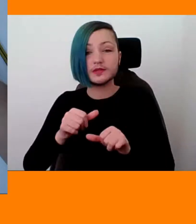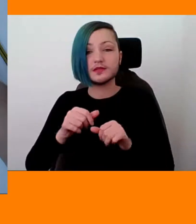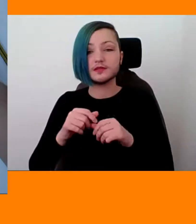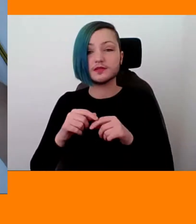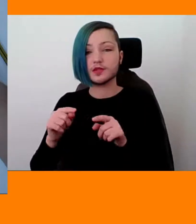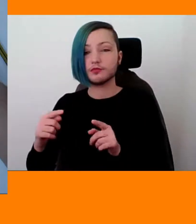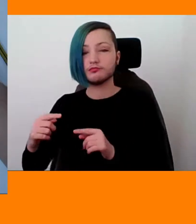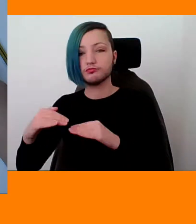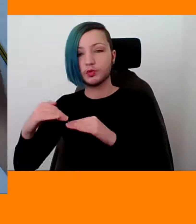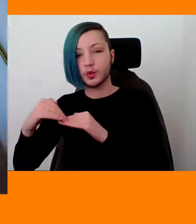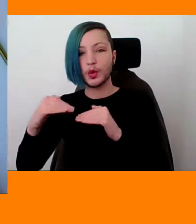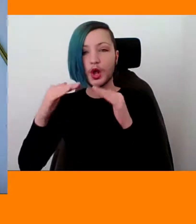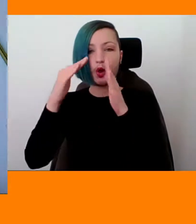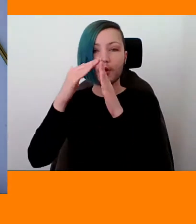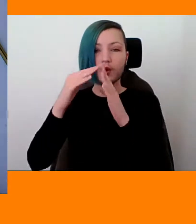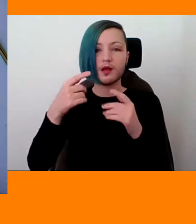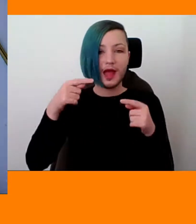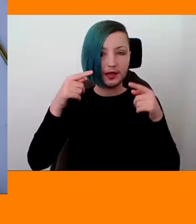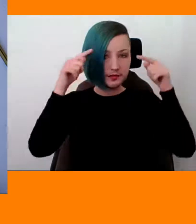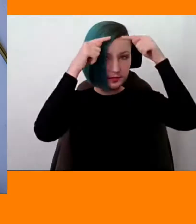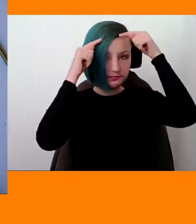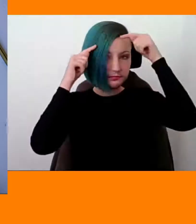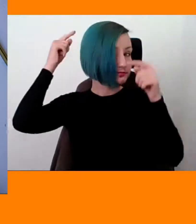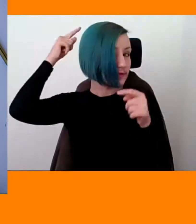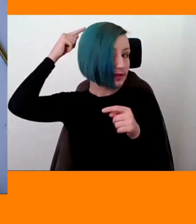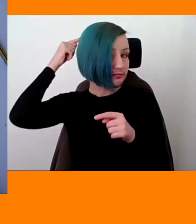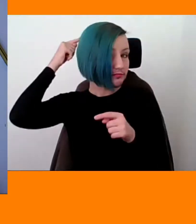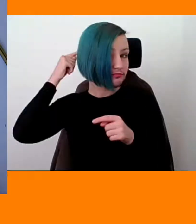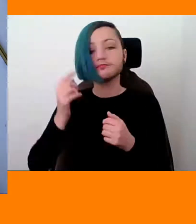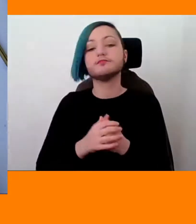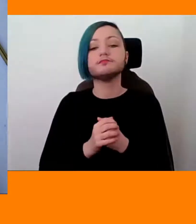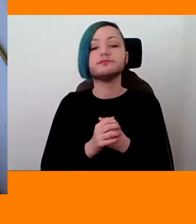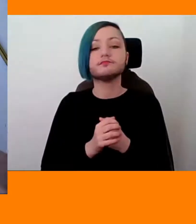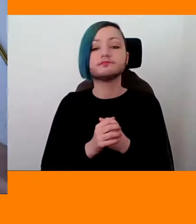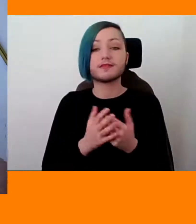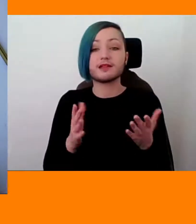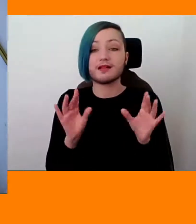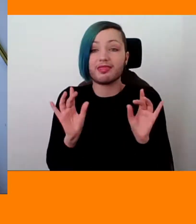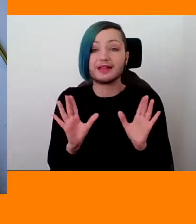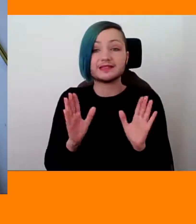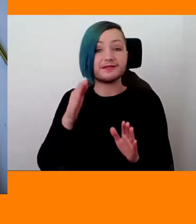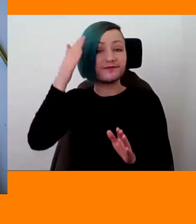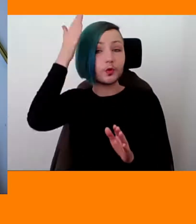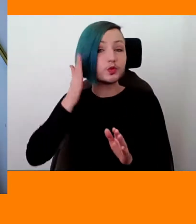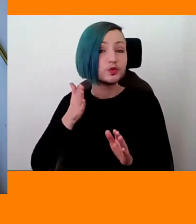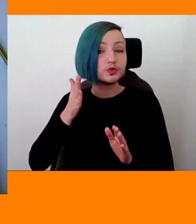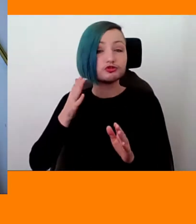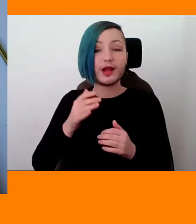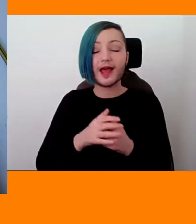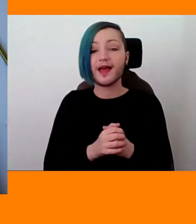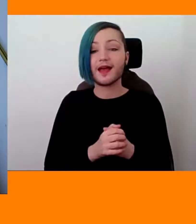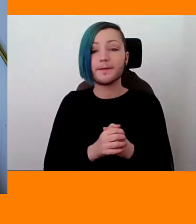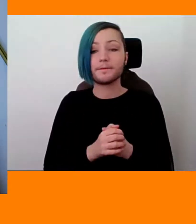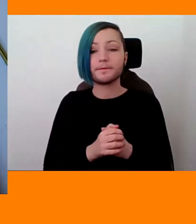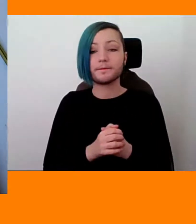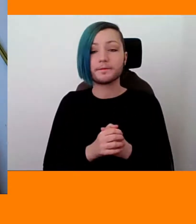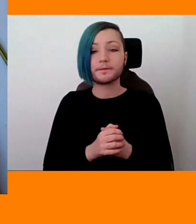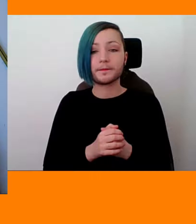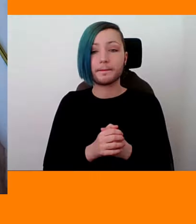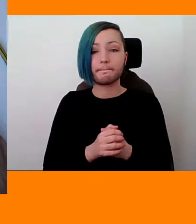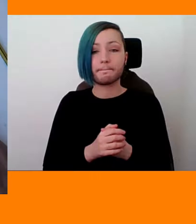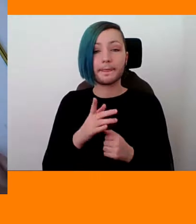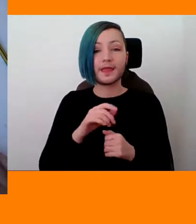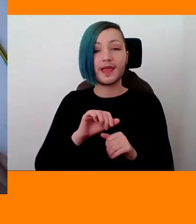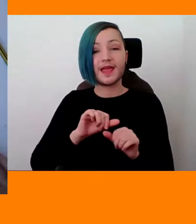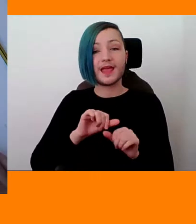and around these areas. And that is straight hair. I'm going to move on to wavy hair next. But first, we're just going to take a